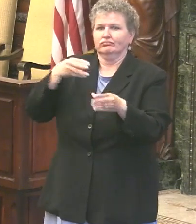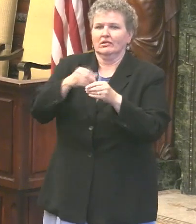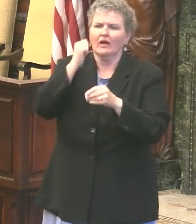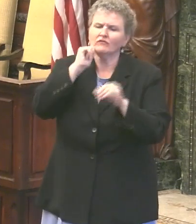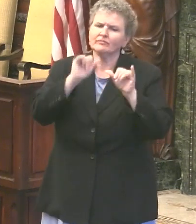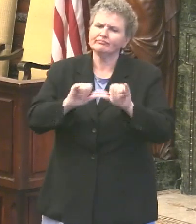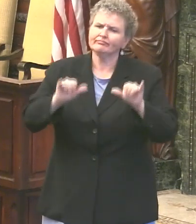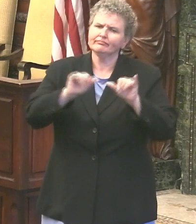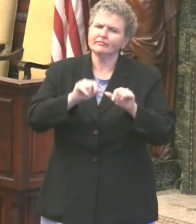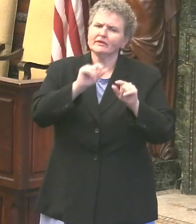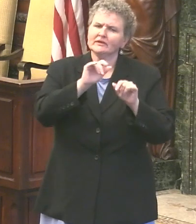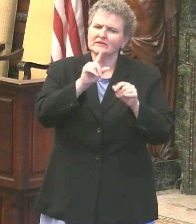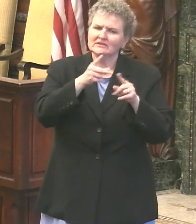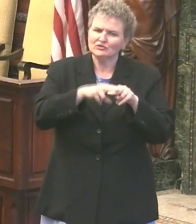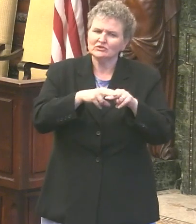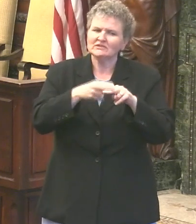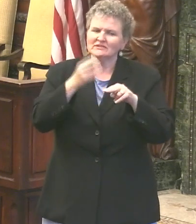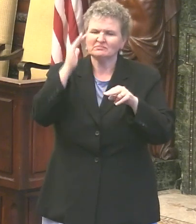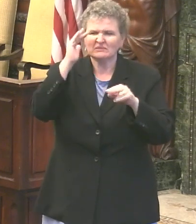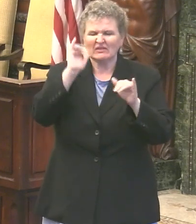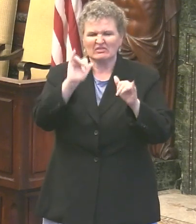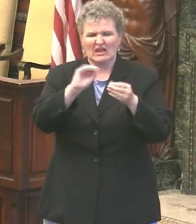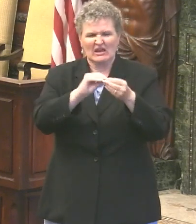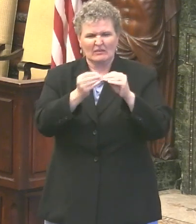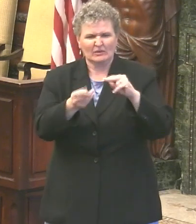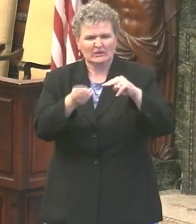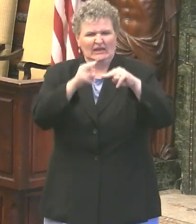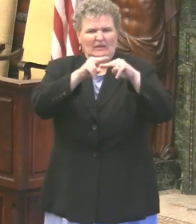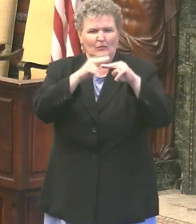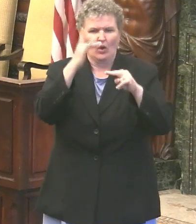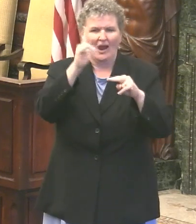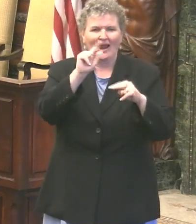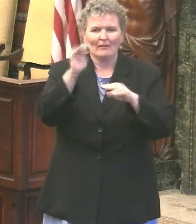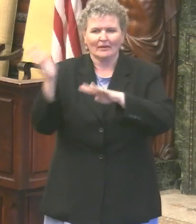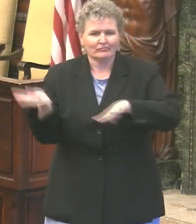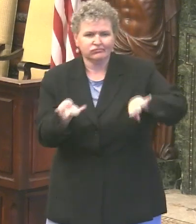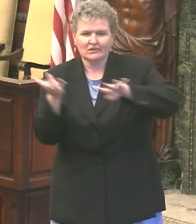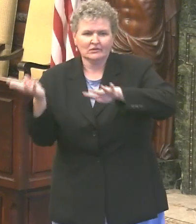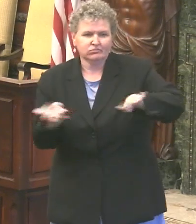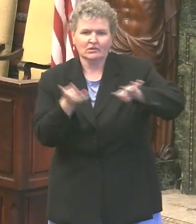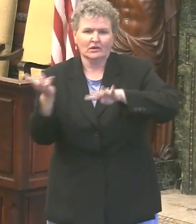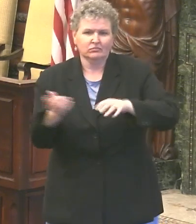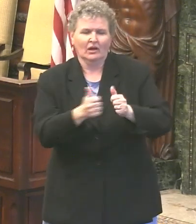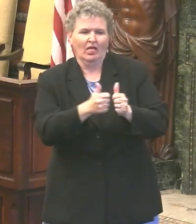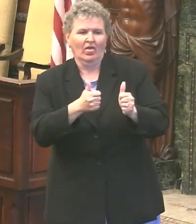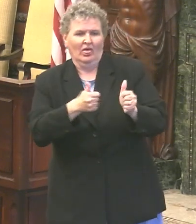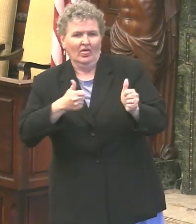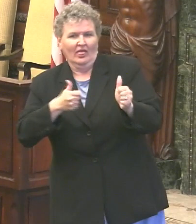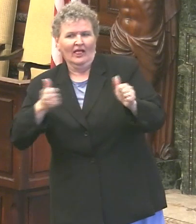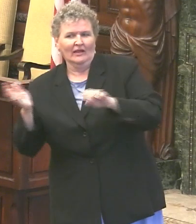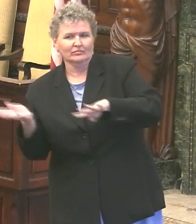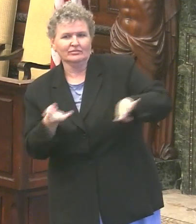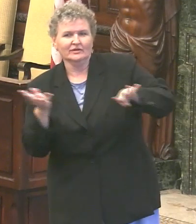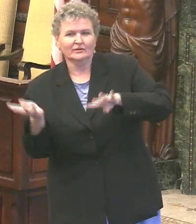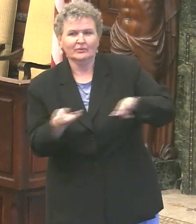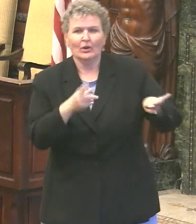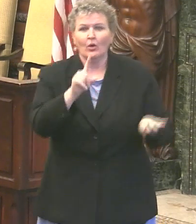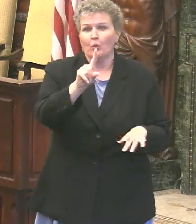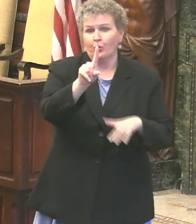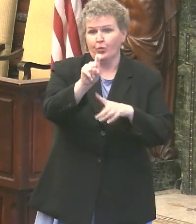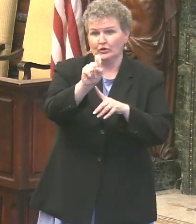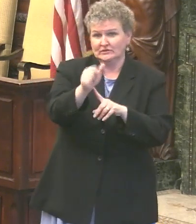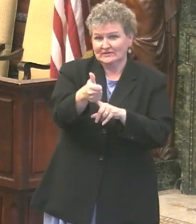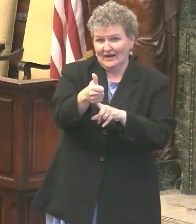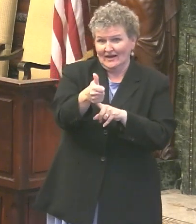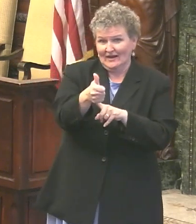actually increase in the future with some delayed results coming in. That 138 is an increase from 110 cases